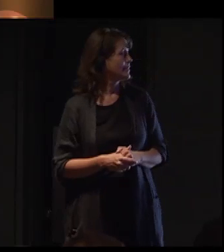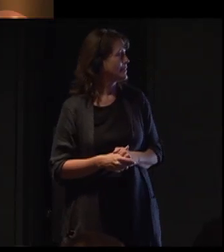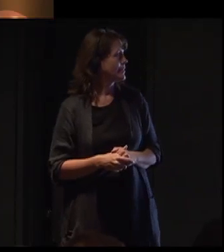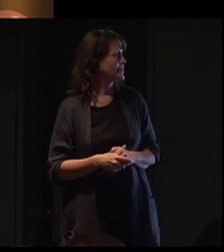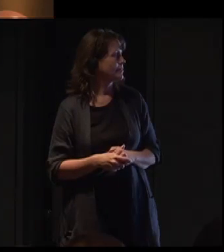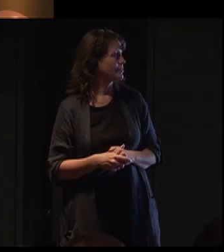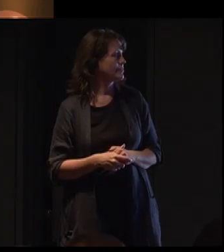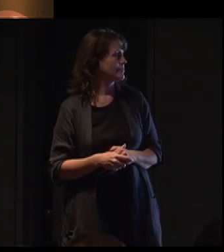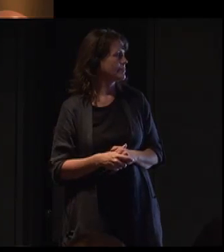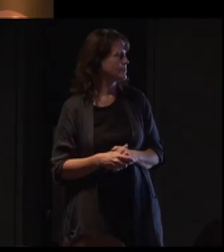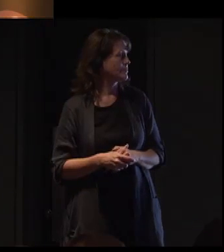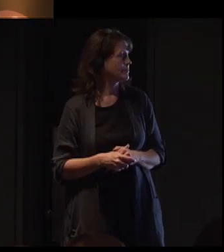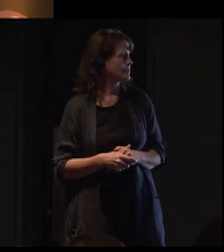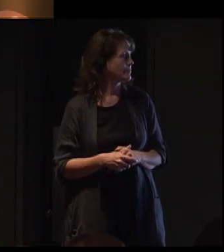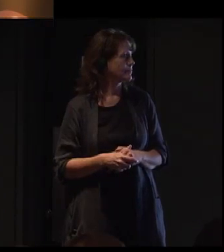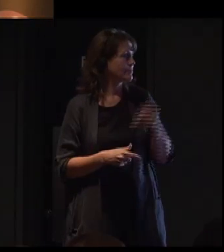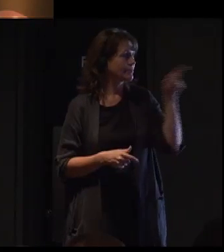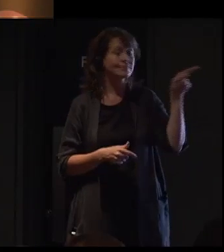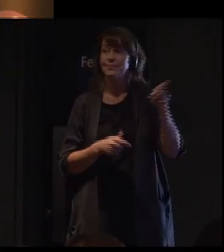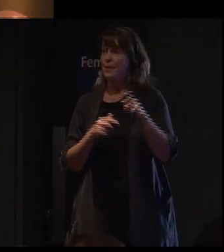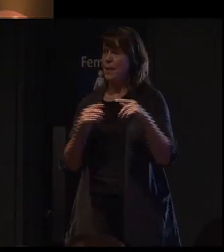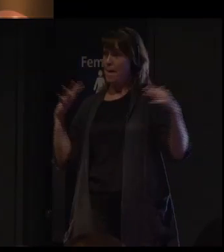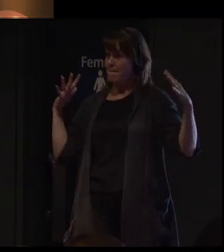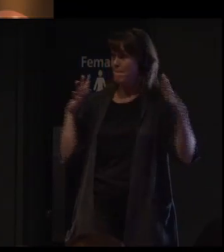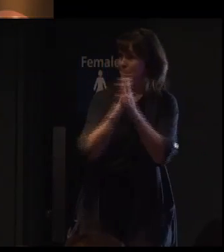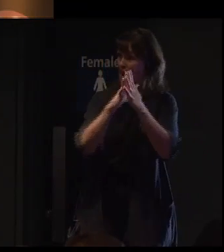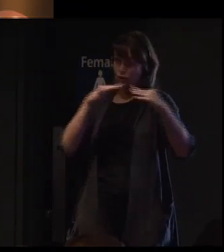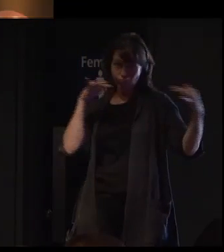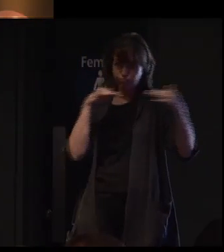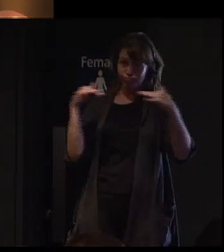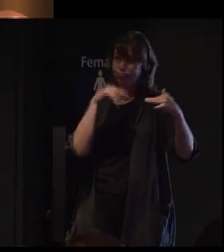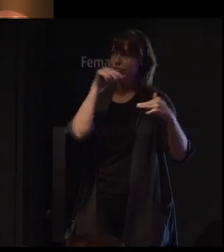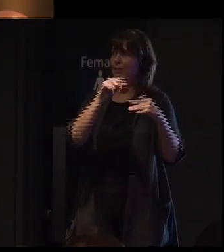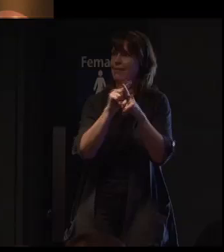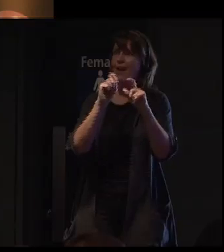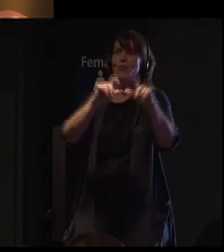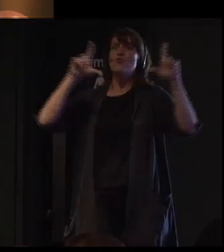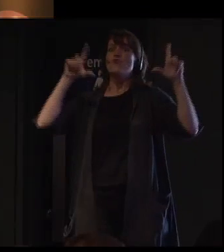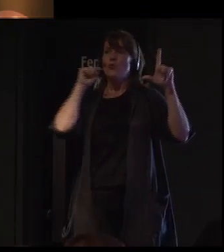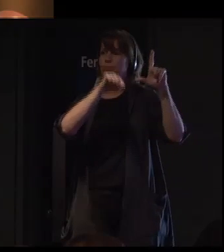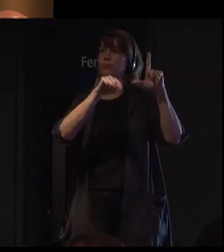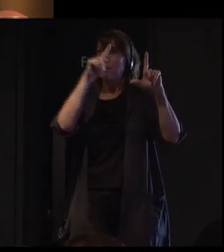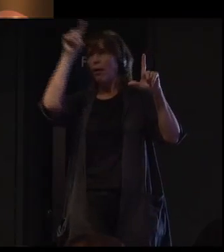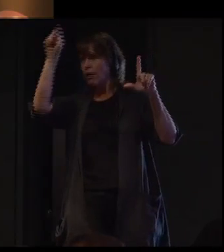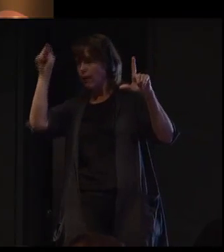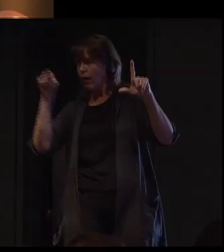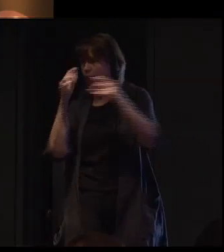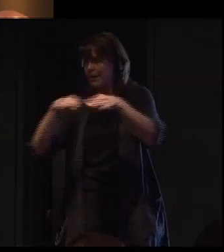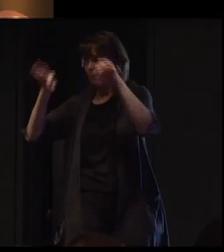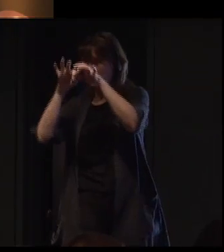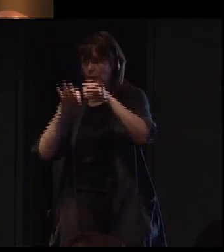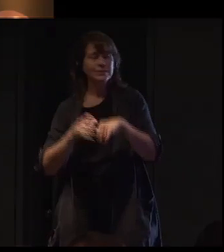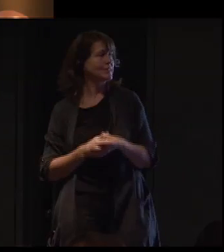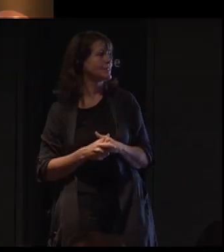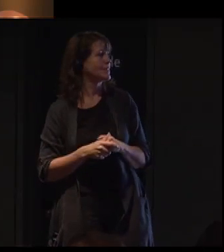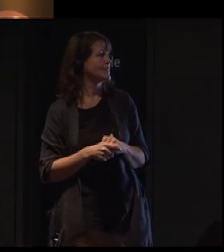with a visit to the match as the highlight of the trip. But this blueprint is not only useful for clubs who want to